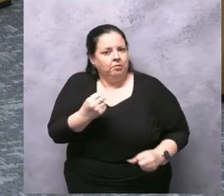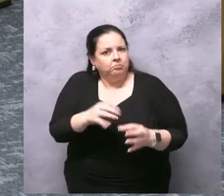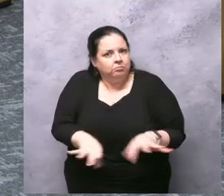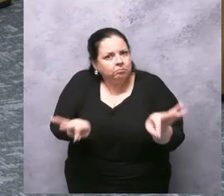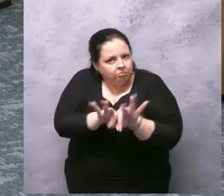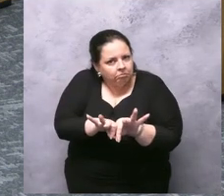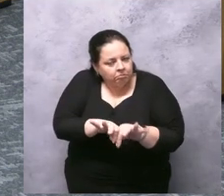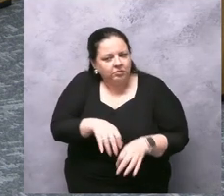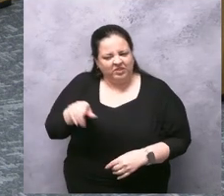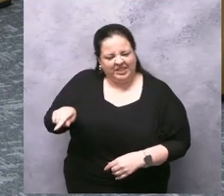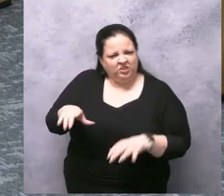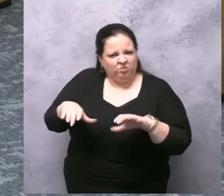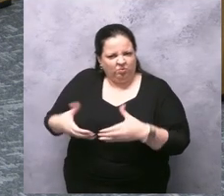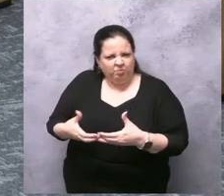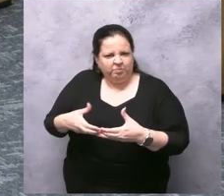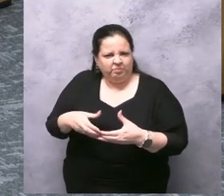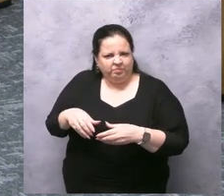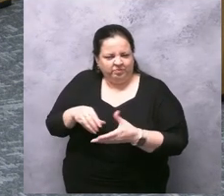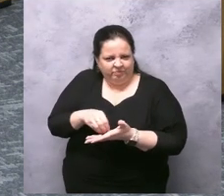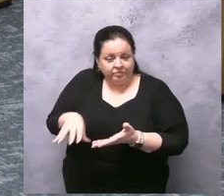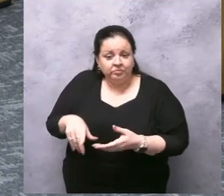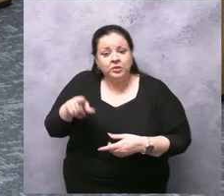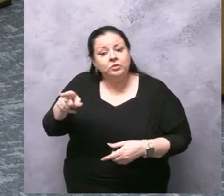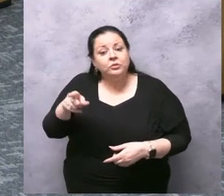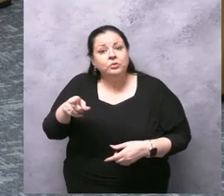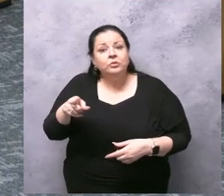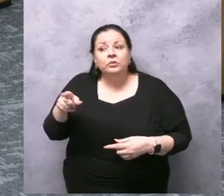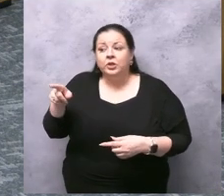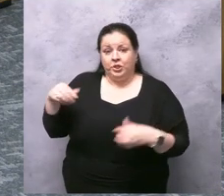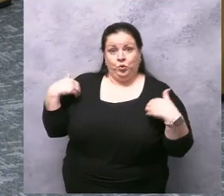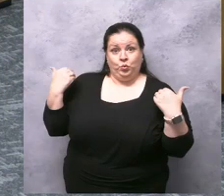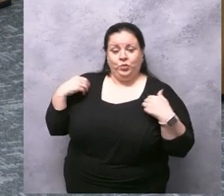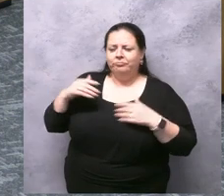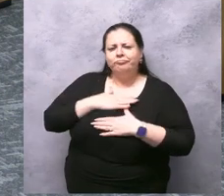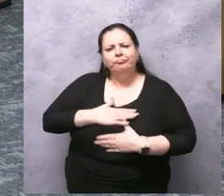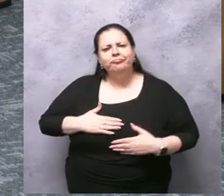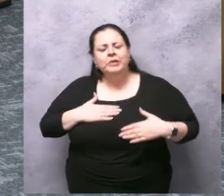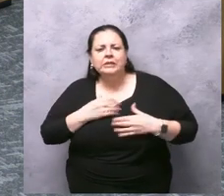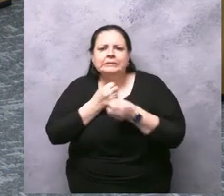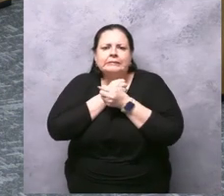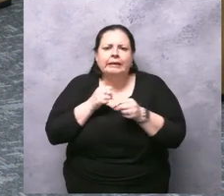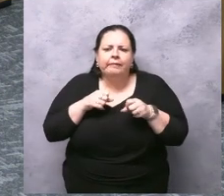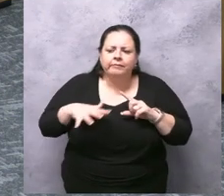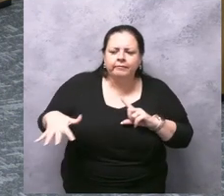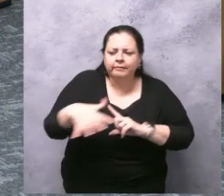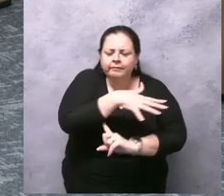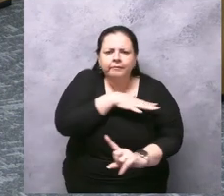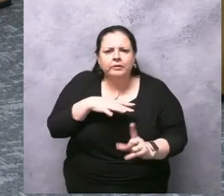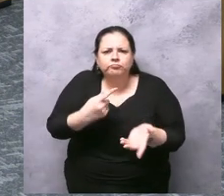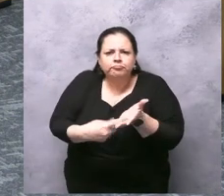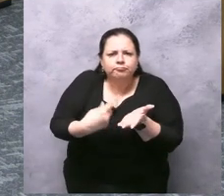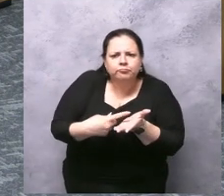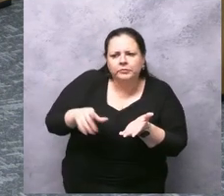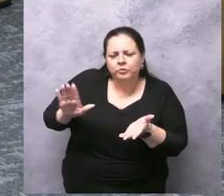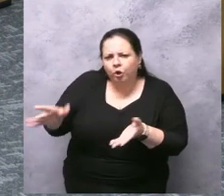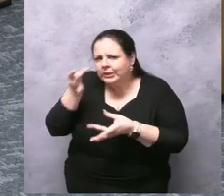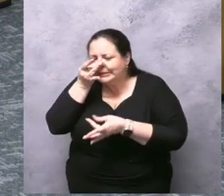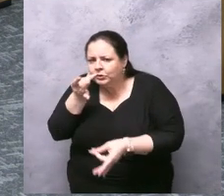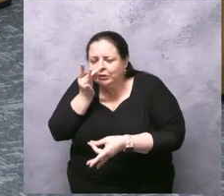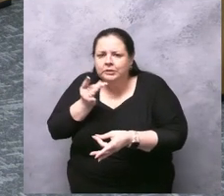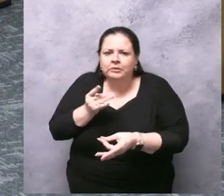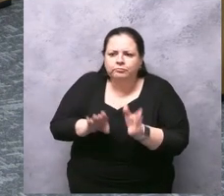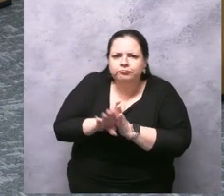group. Youth enjoy this program because we create a safe space to discuss topics that are important to them, develop coping skills, and enhance